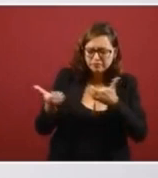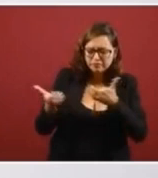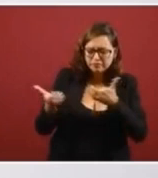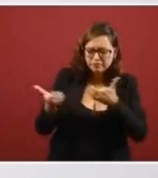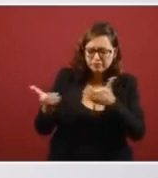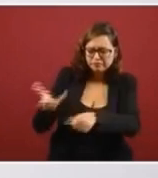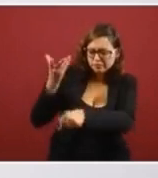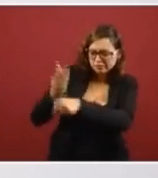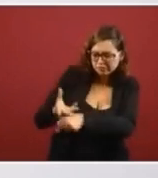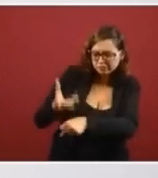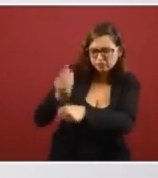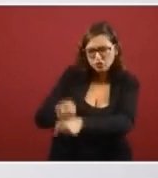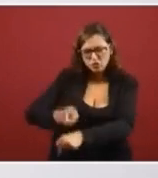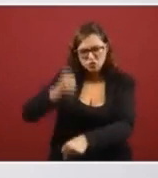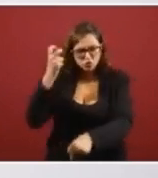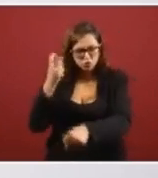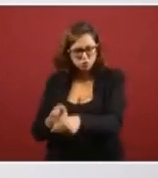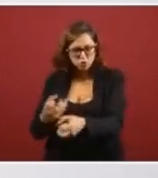of concrete